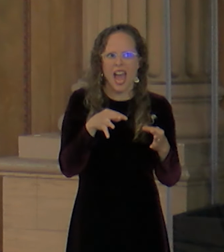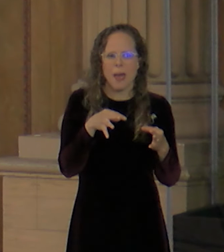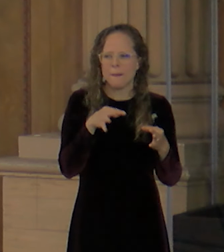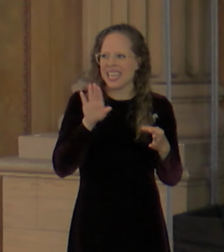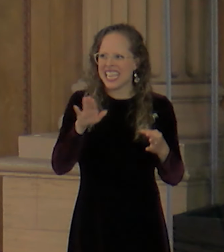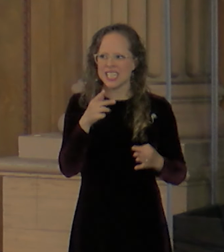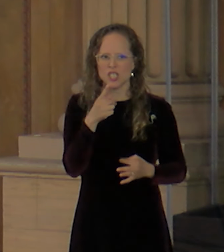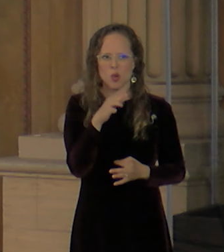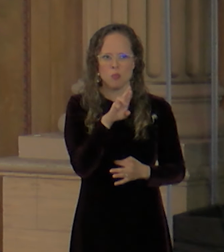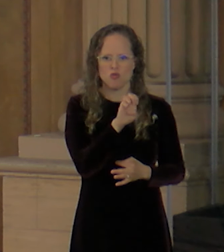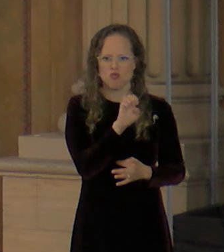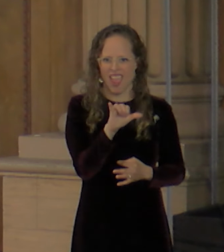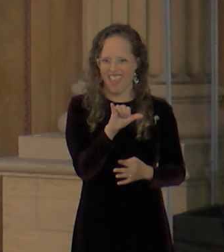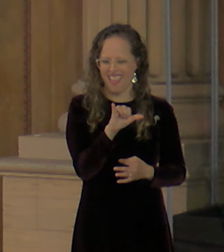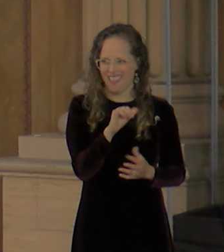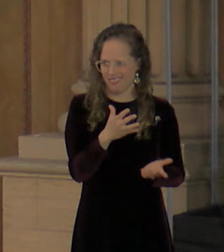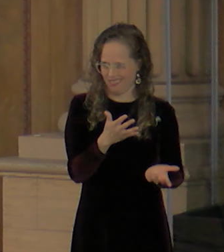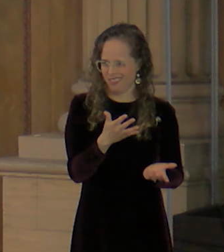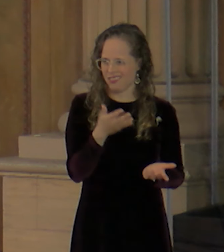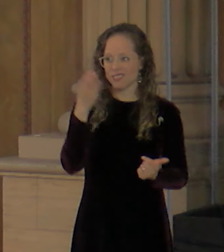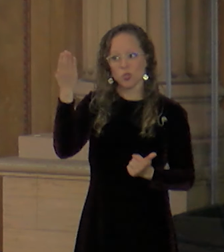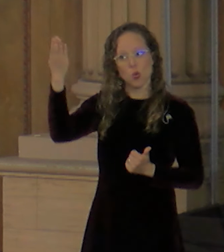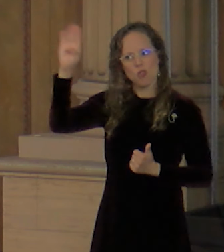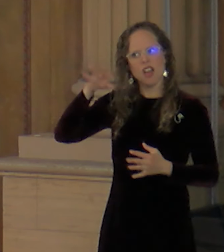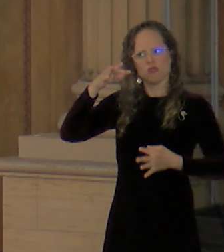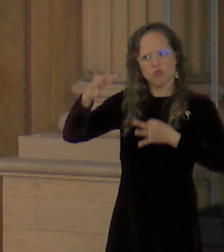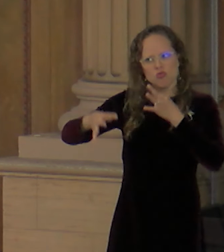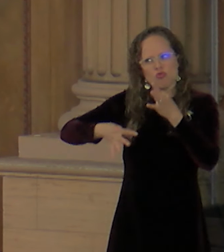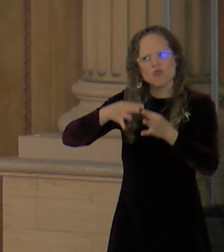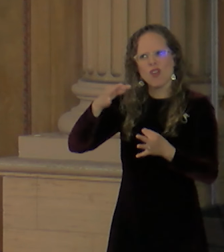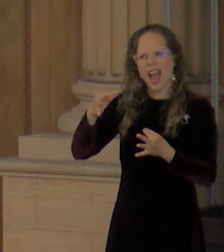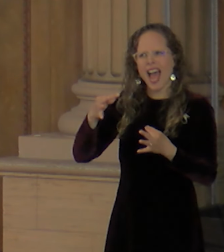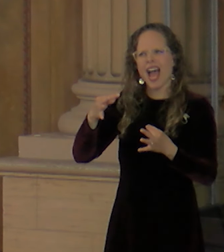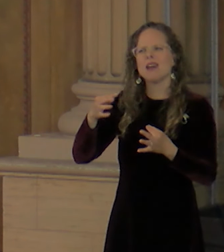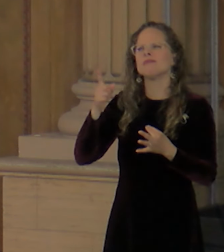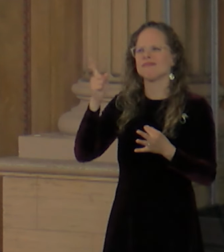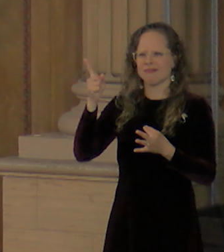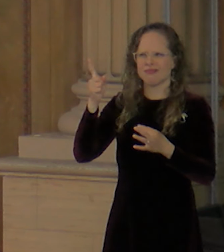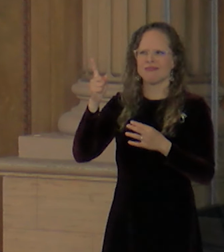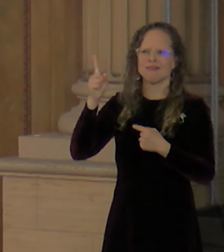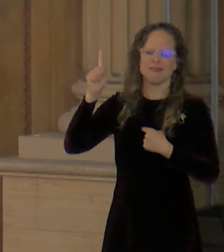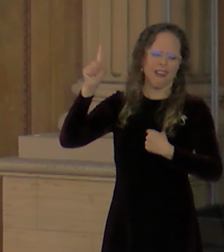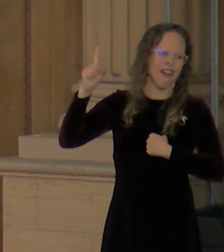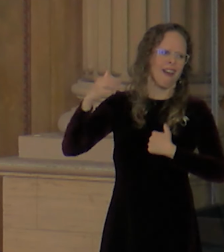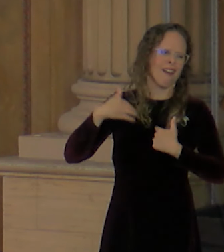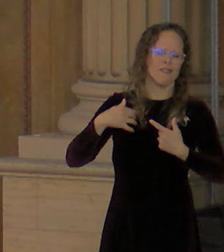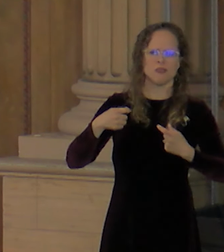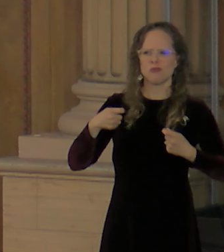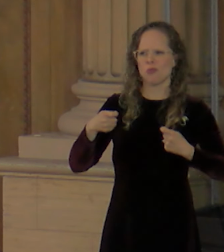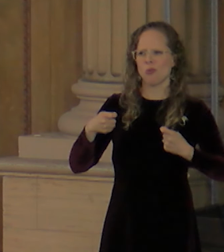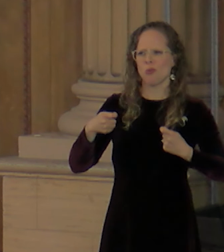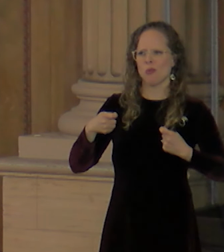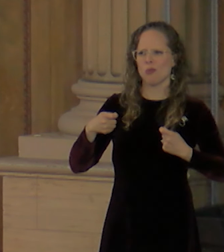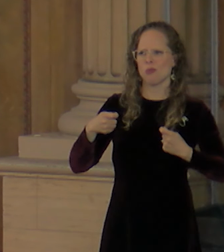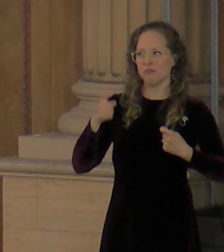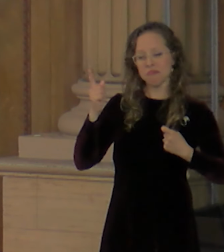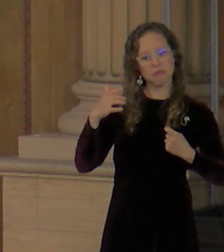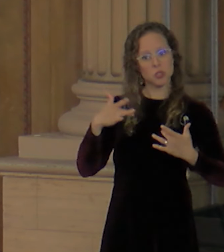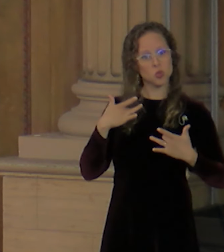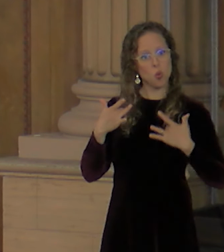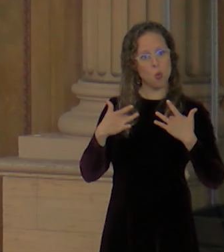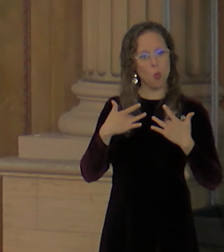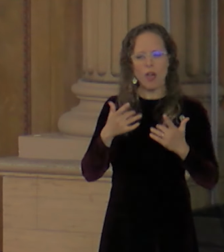So God describes how under control he is with joy. Not joy in